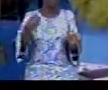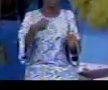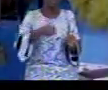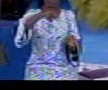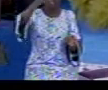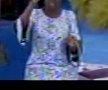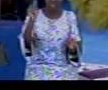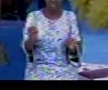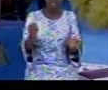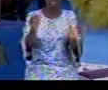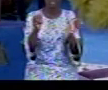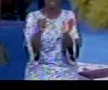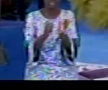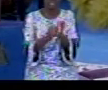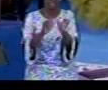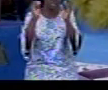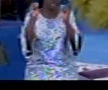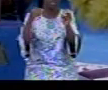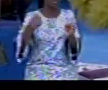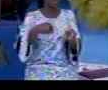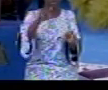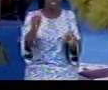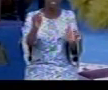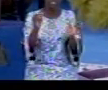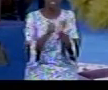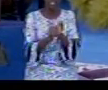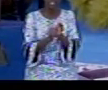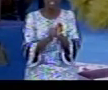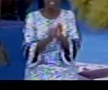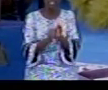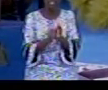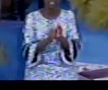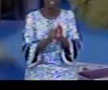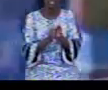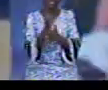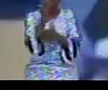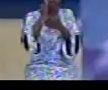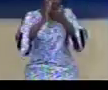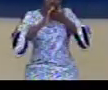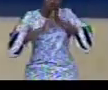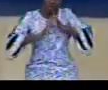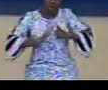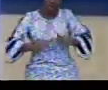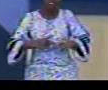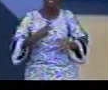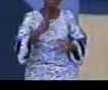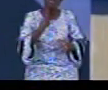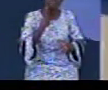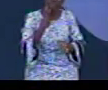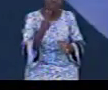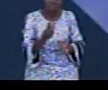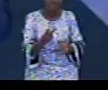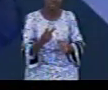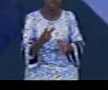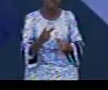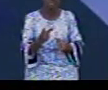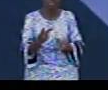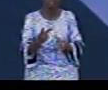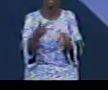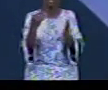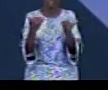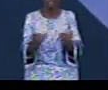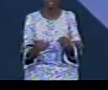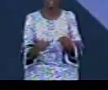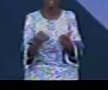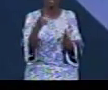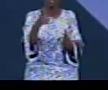still small voice every time saying, now you have grace, now you have become